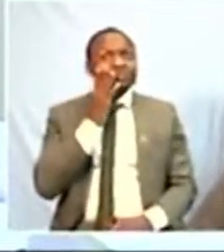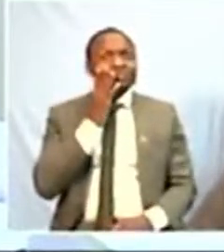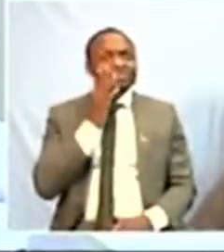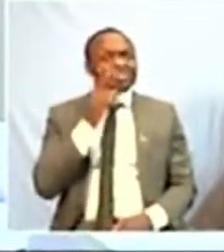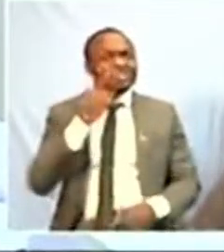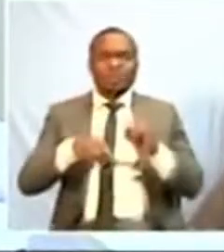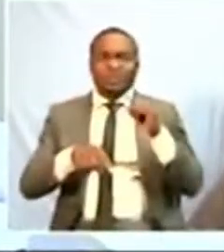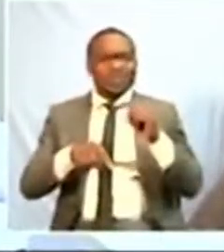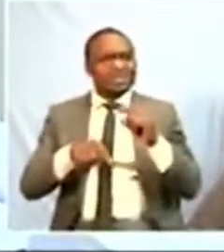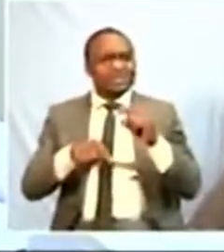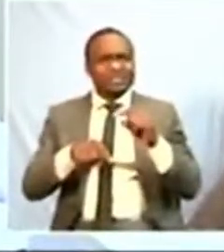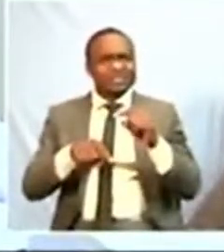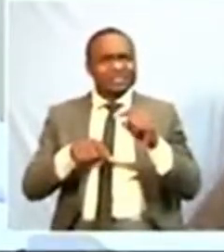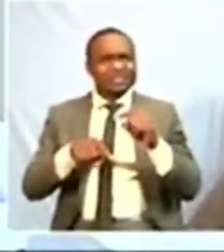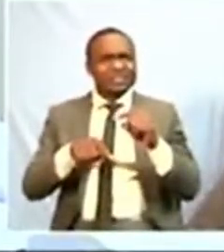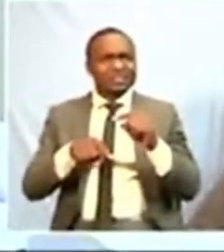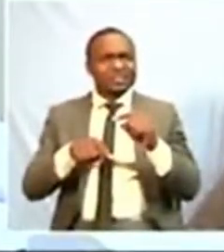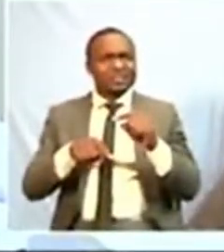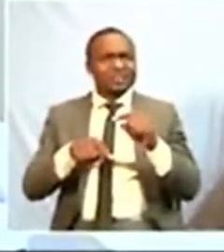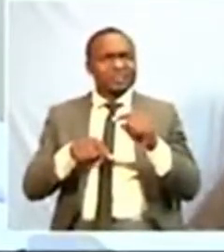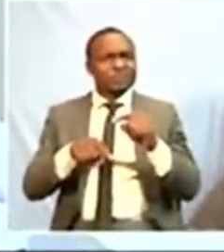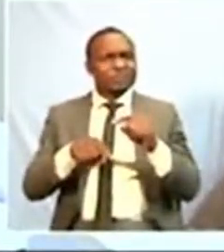you can't take even a month.